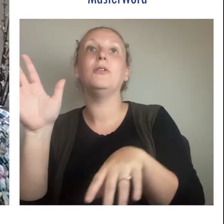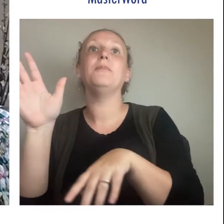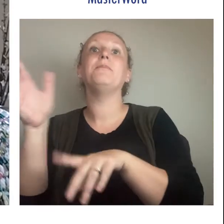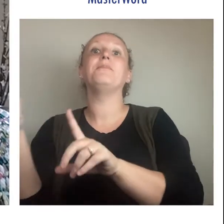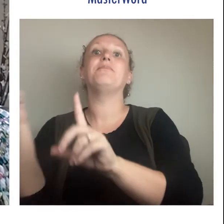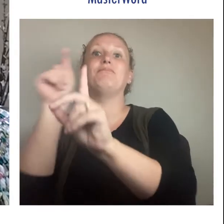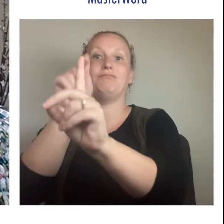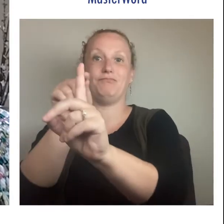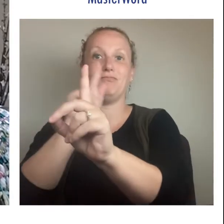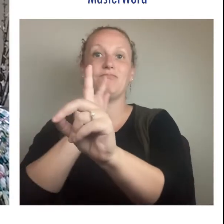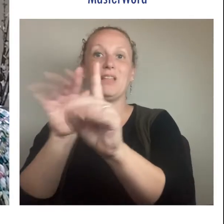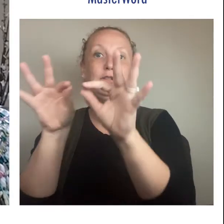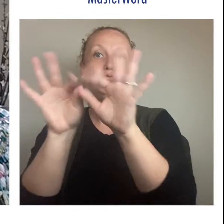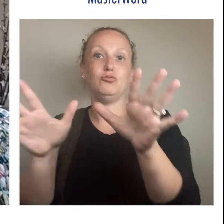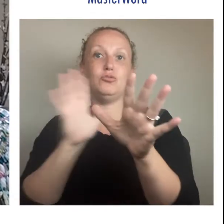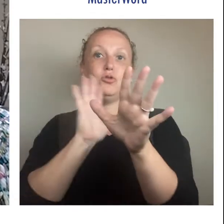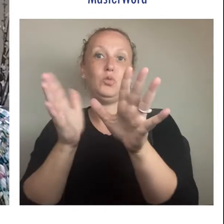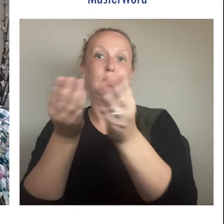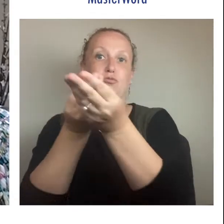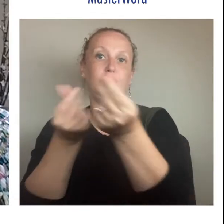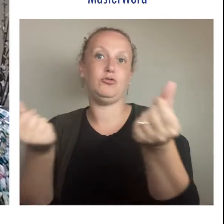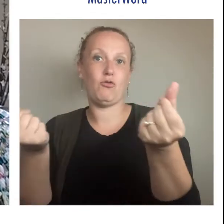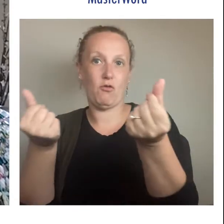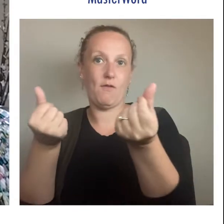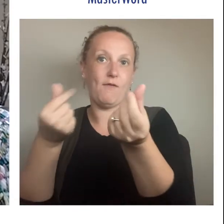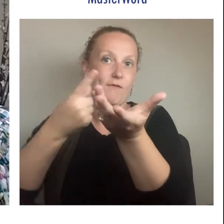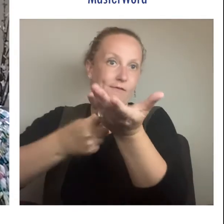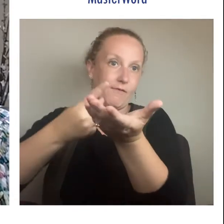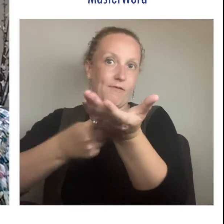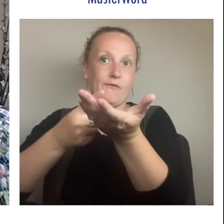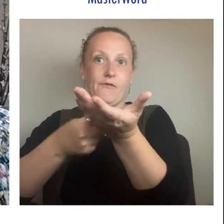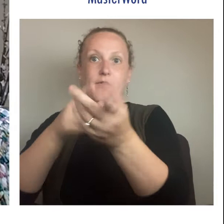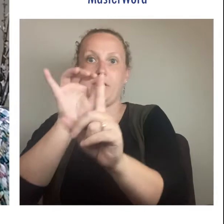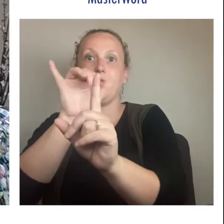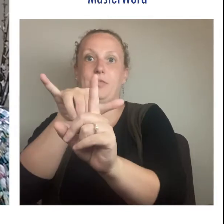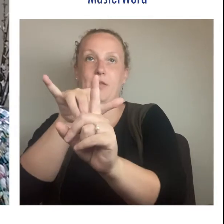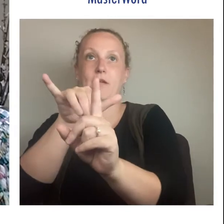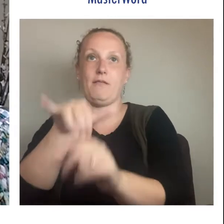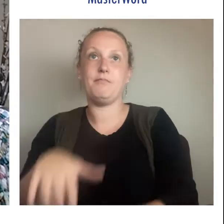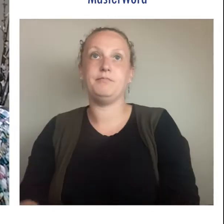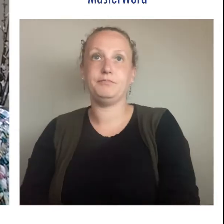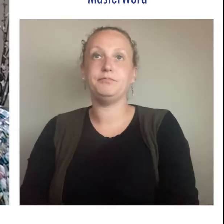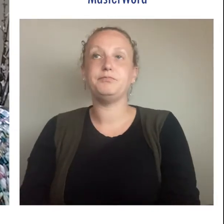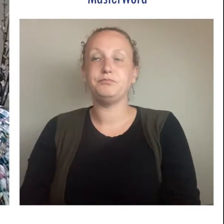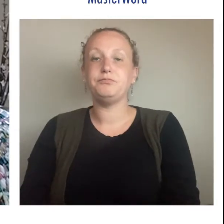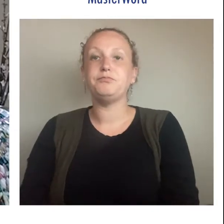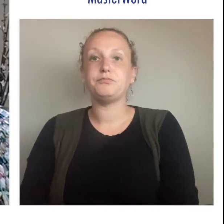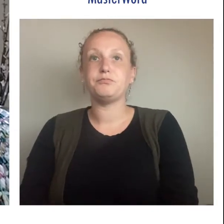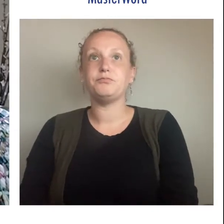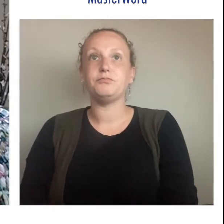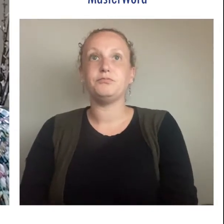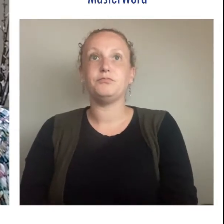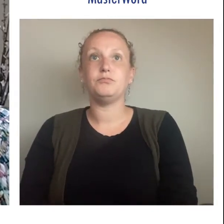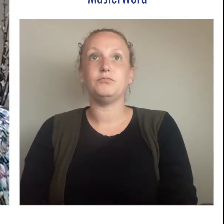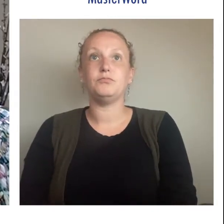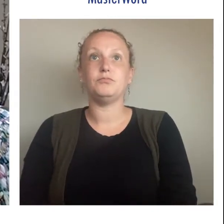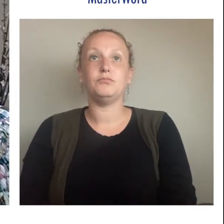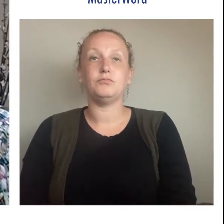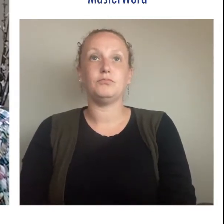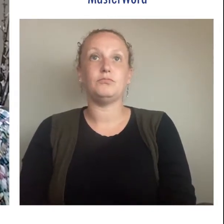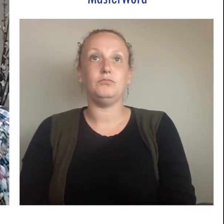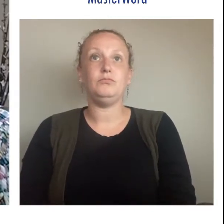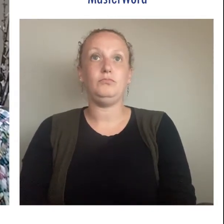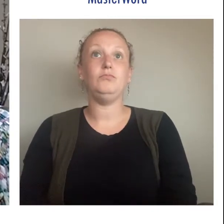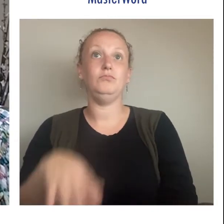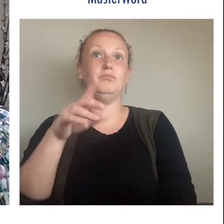the main interpreter would resolve that objection between the two conflicting interpretations, and